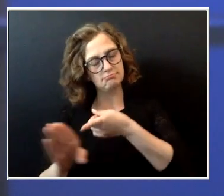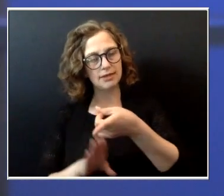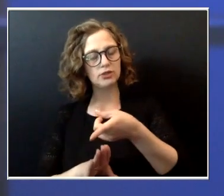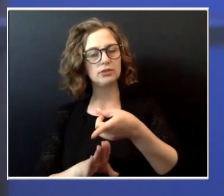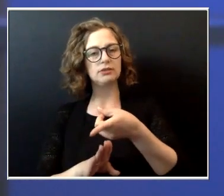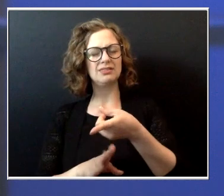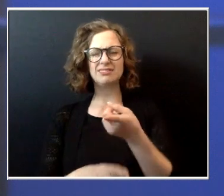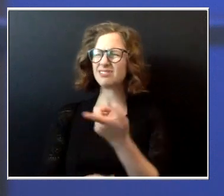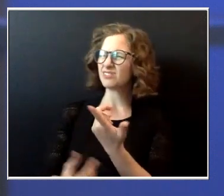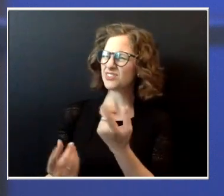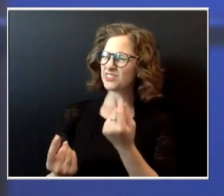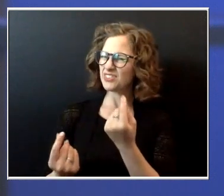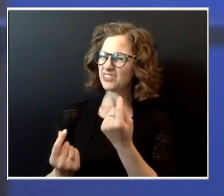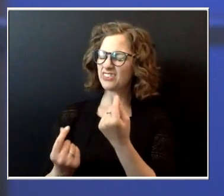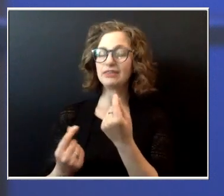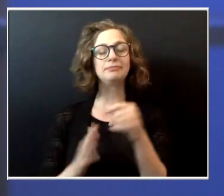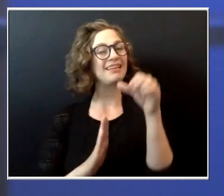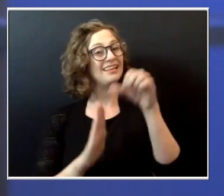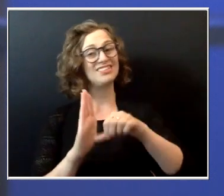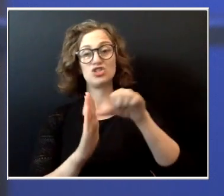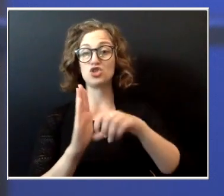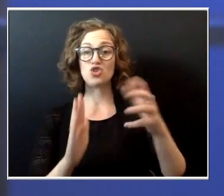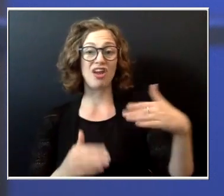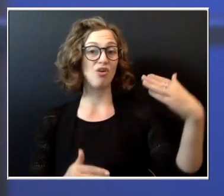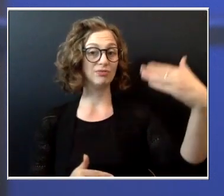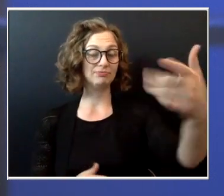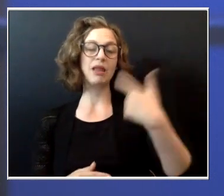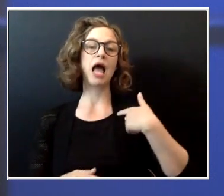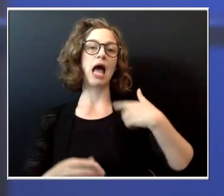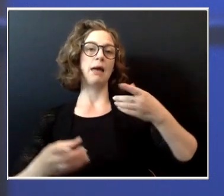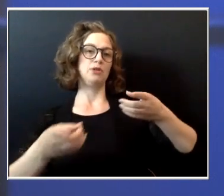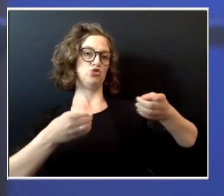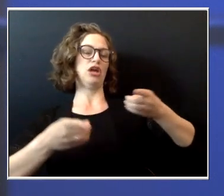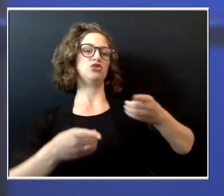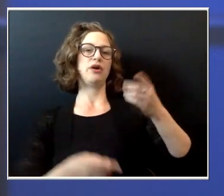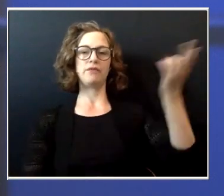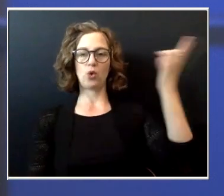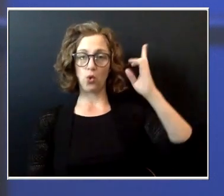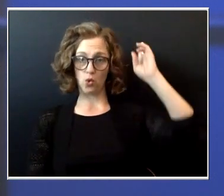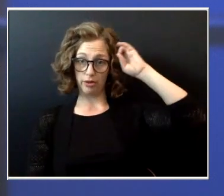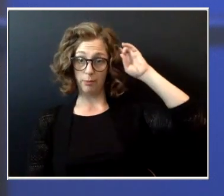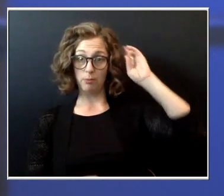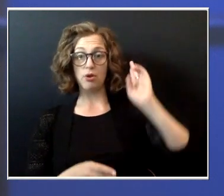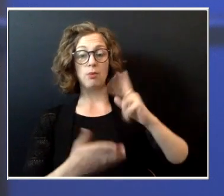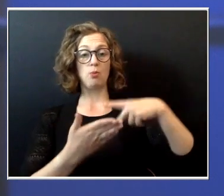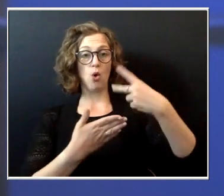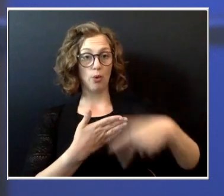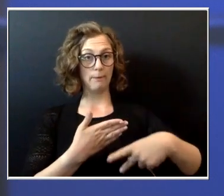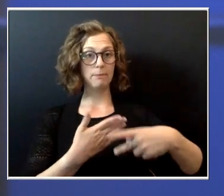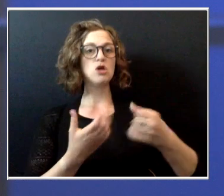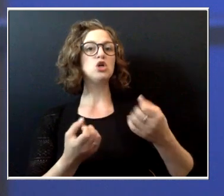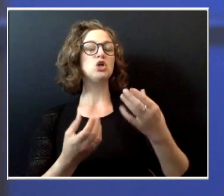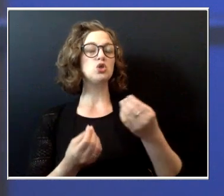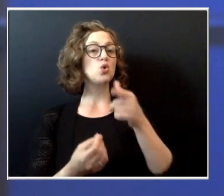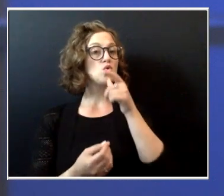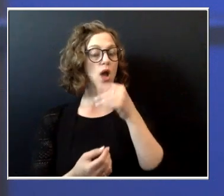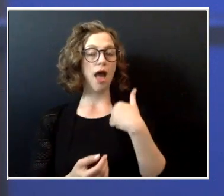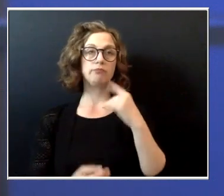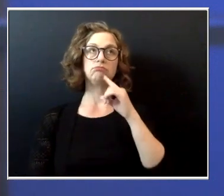operating room. I direct the cochlear implant program, so we treat patients with very severe hearing losses